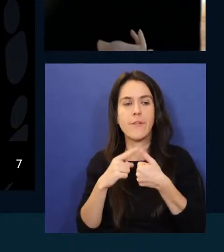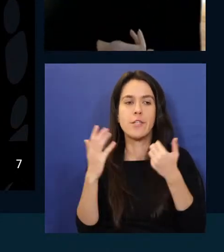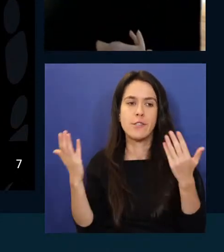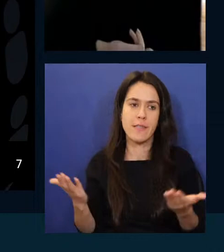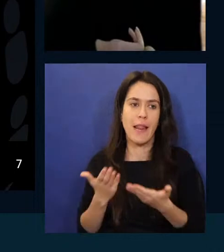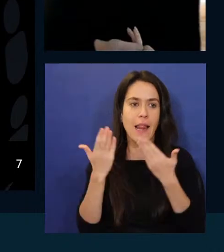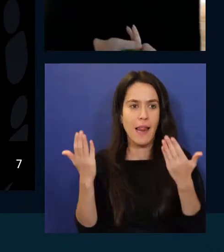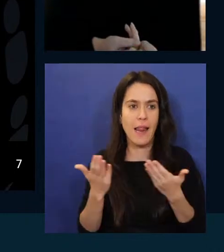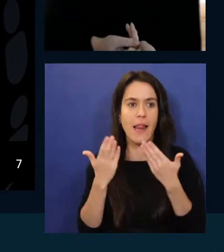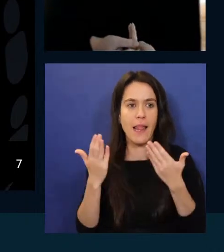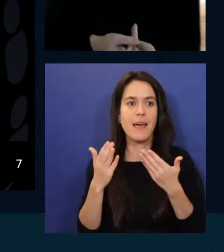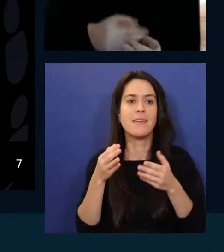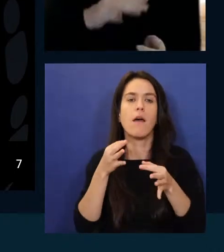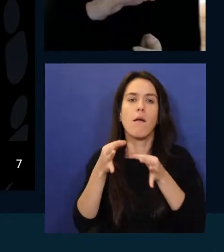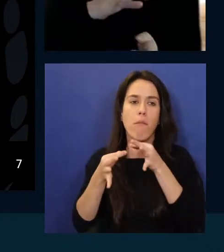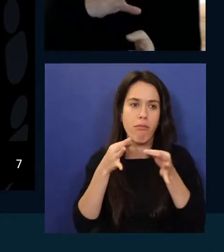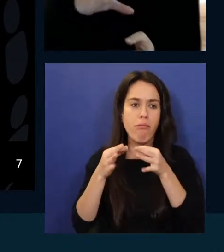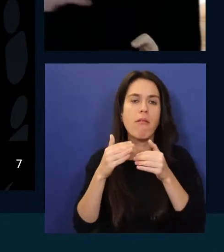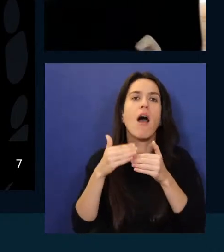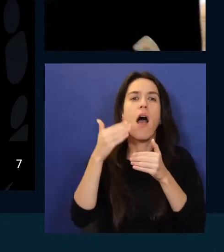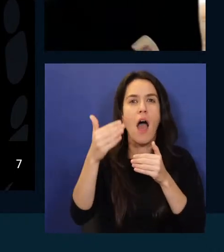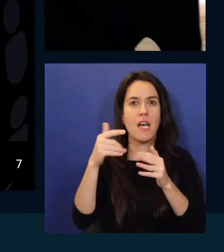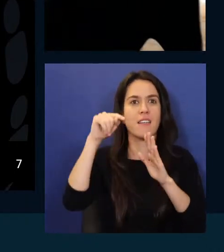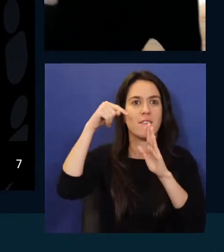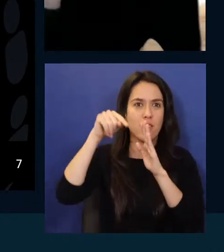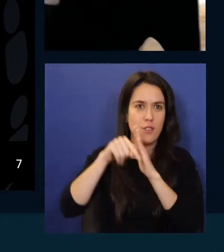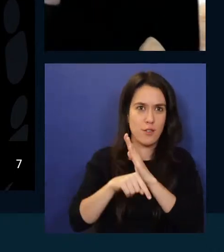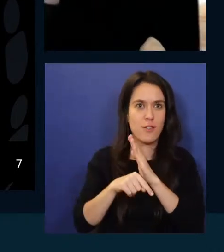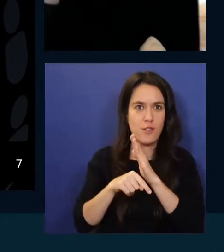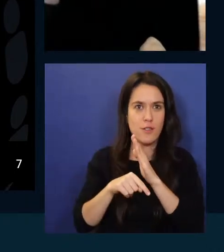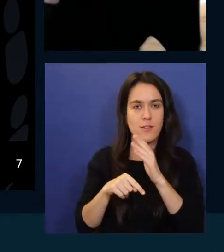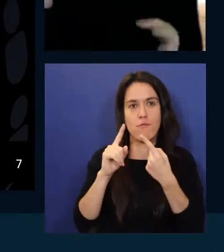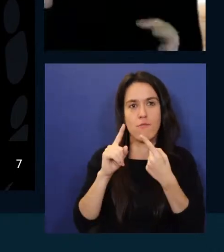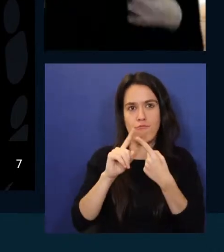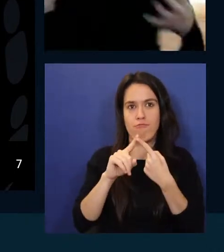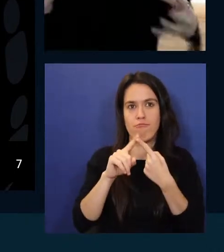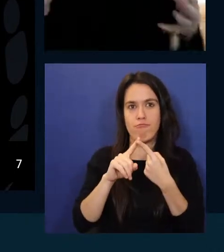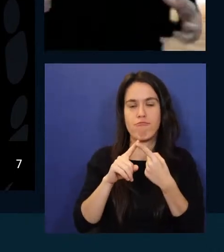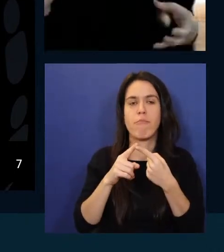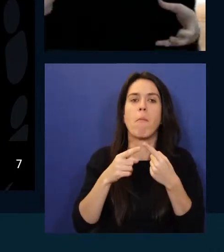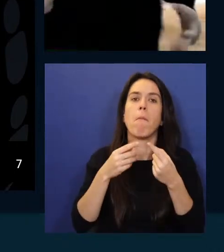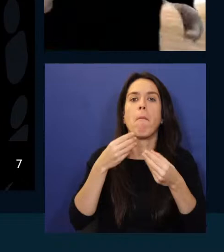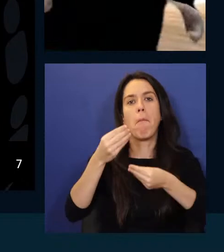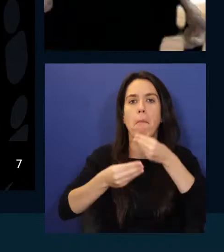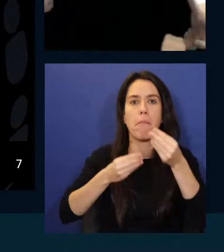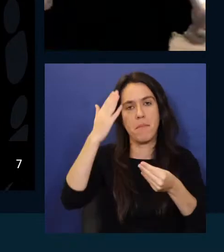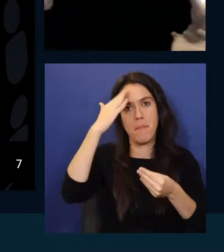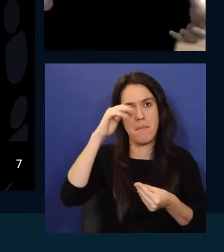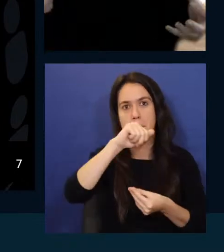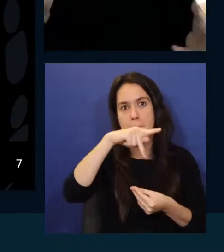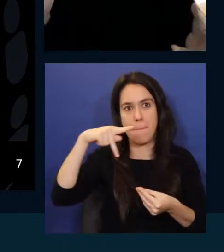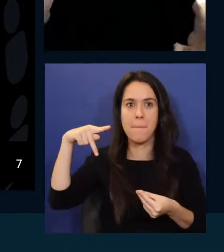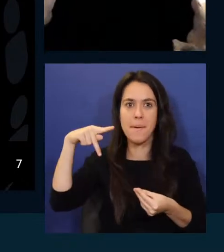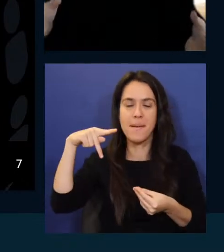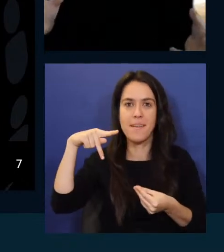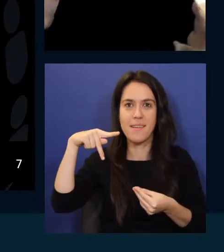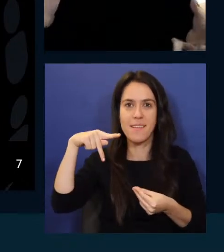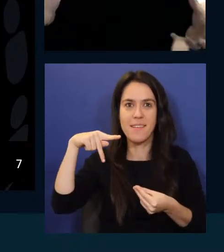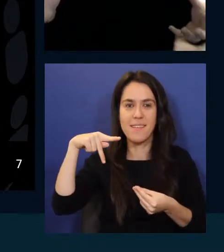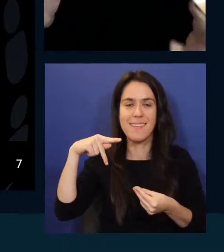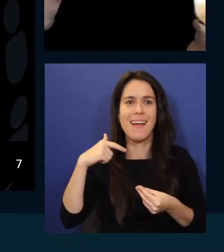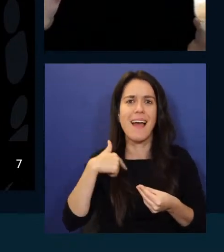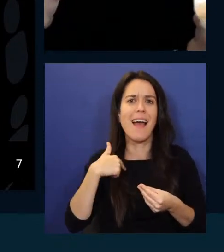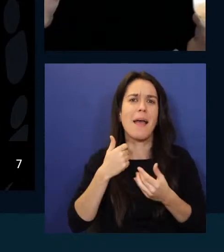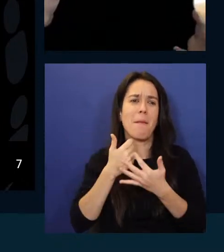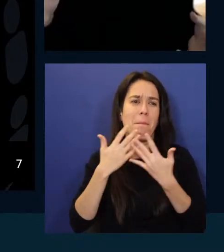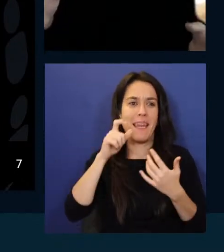activity app. That will be the first one because, and this is really something I tell most of